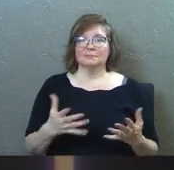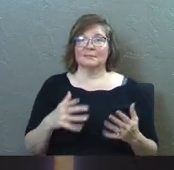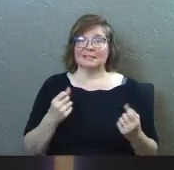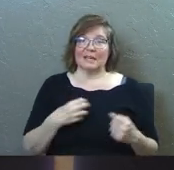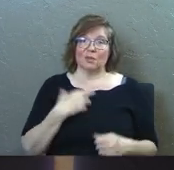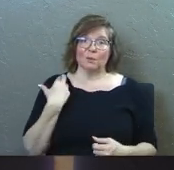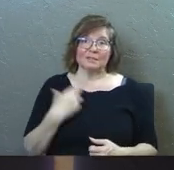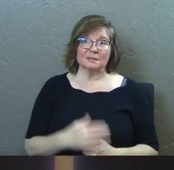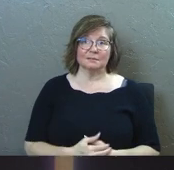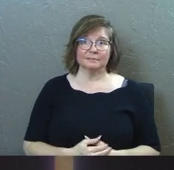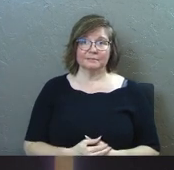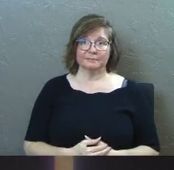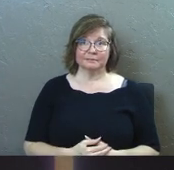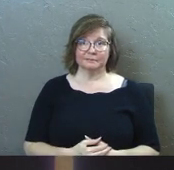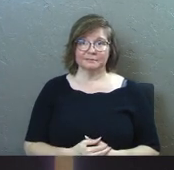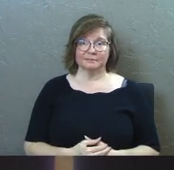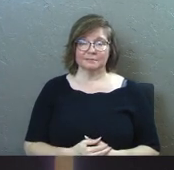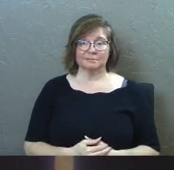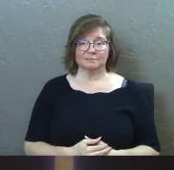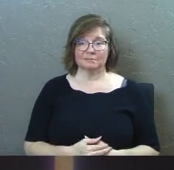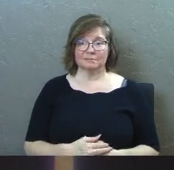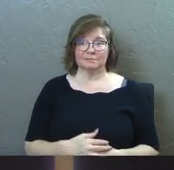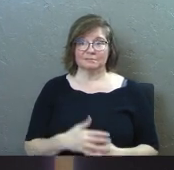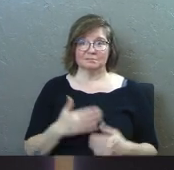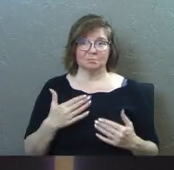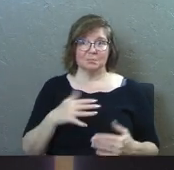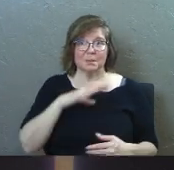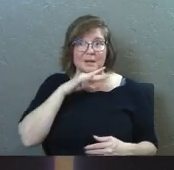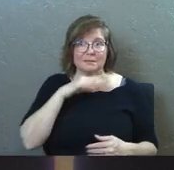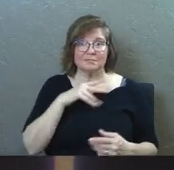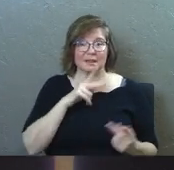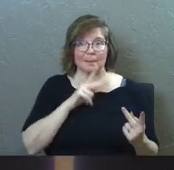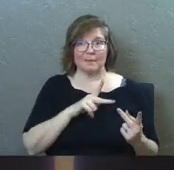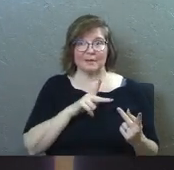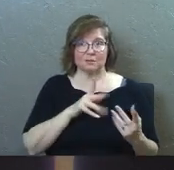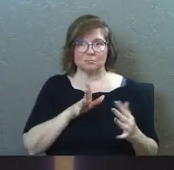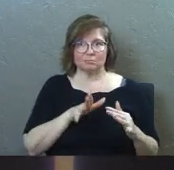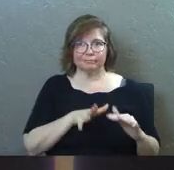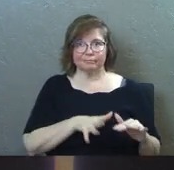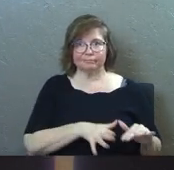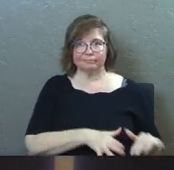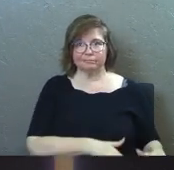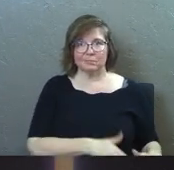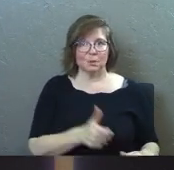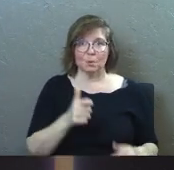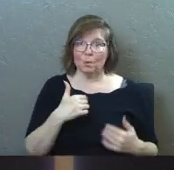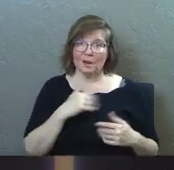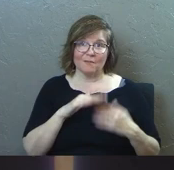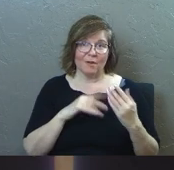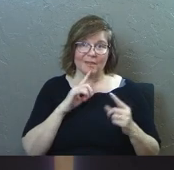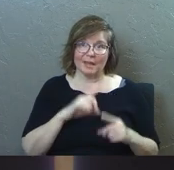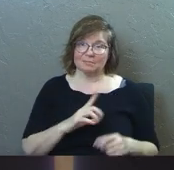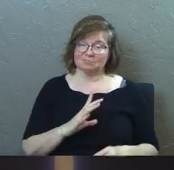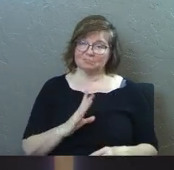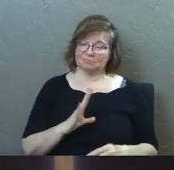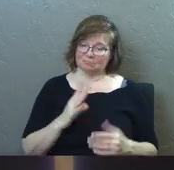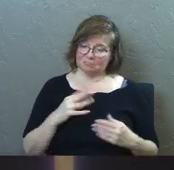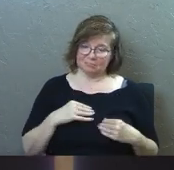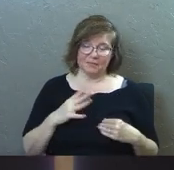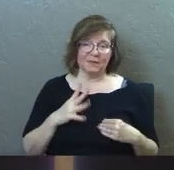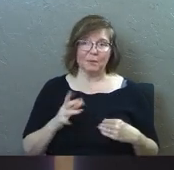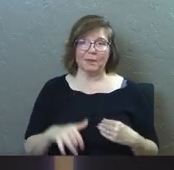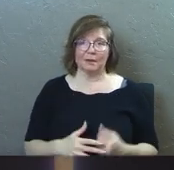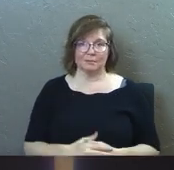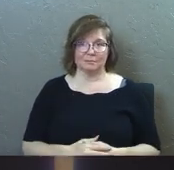Take the risk. Be untidy. Let perfectionism go. You won't have all the answers. Be okay with